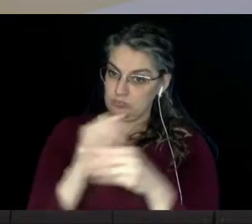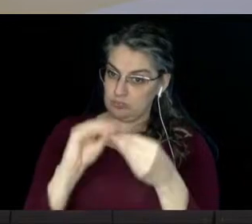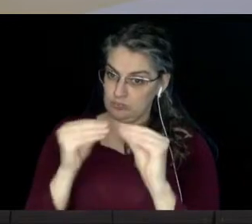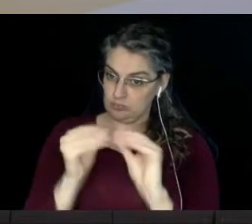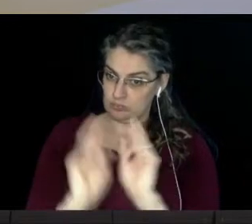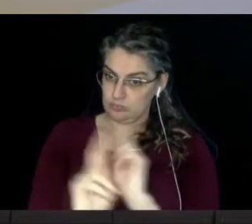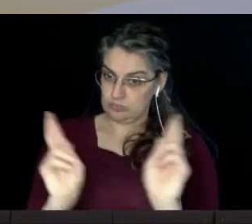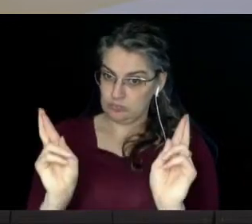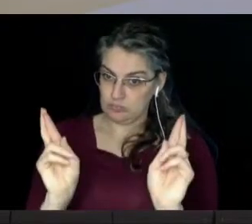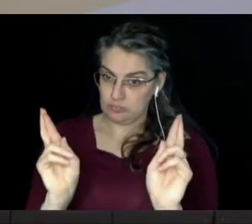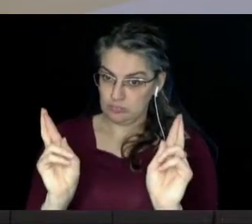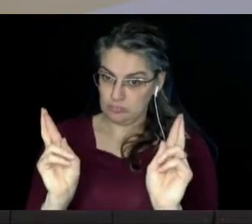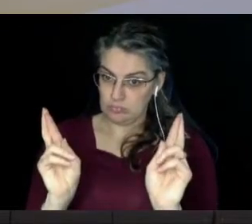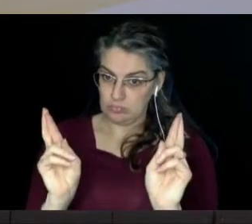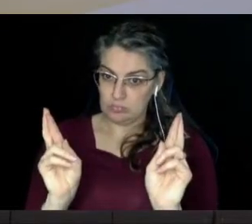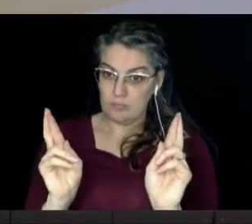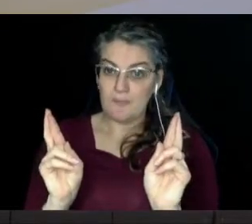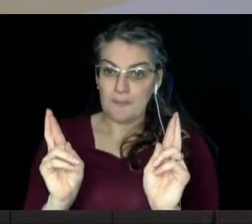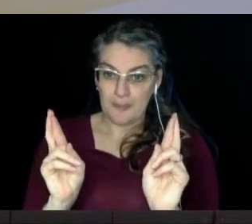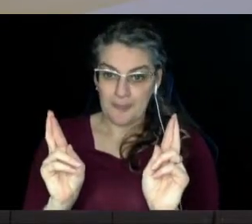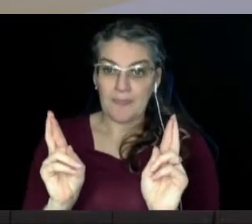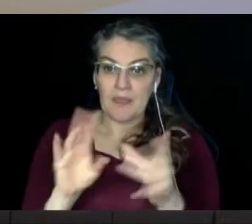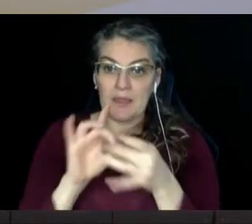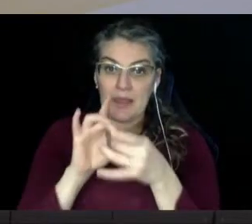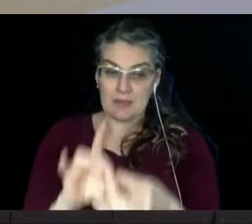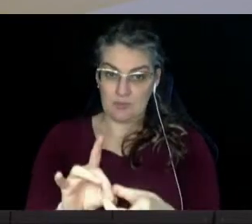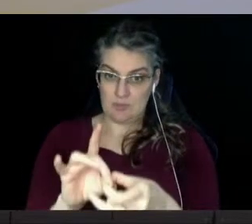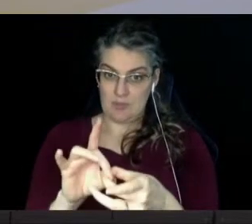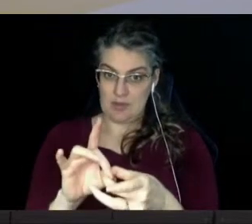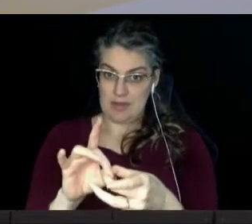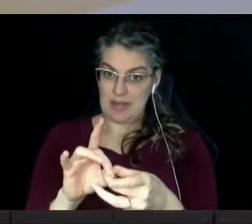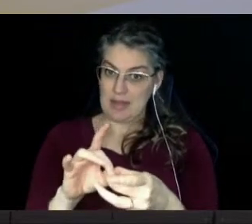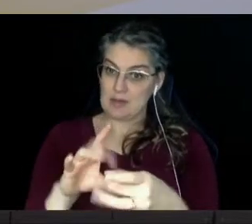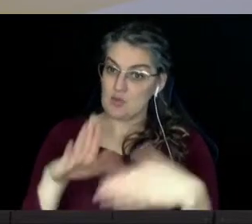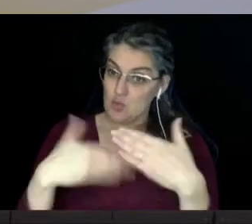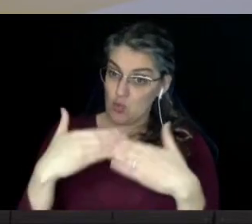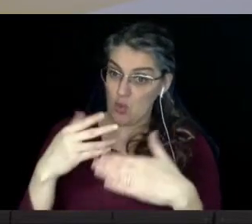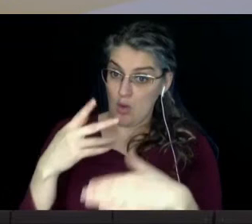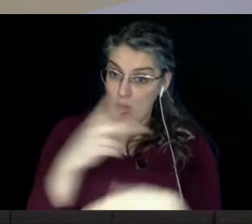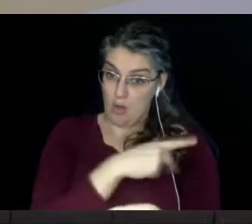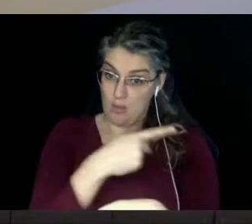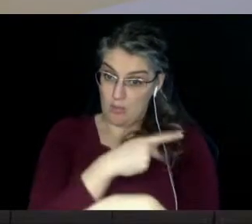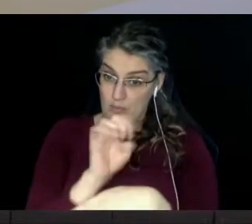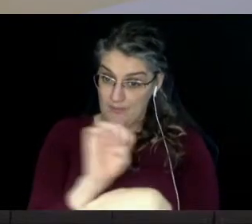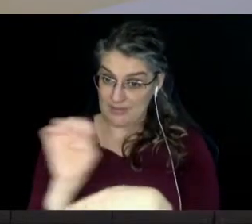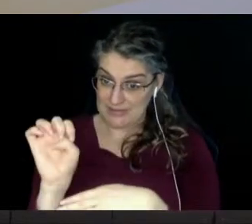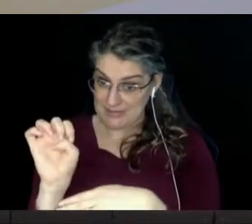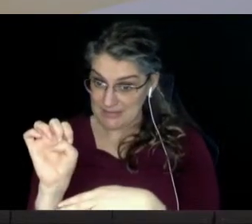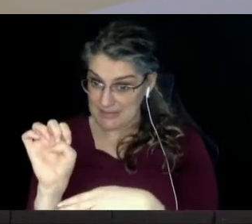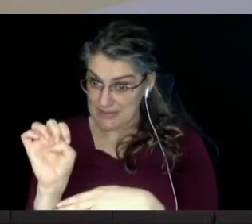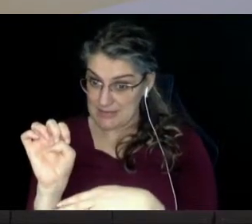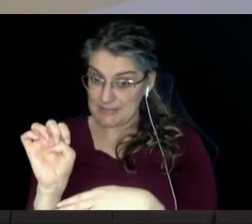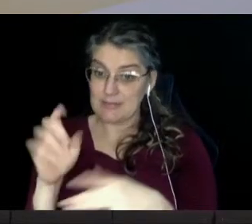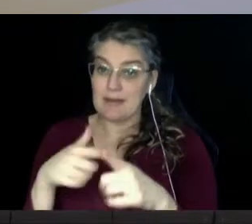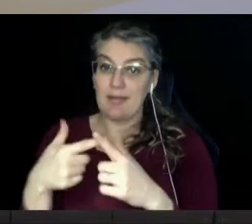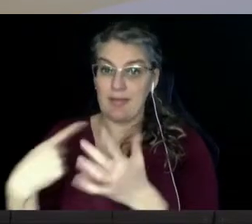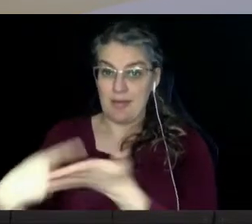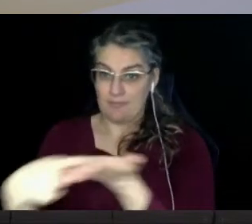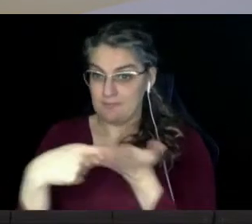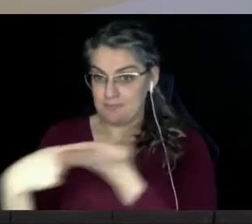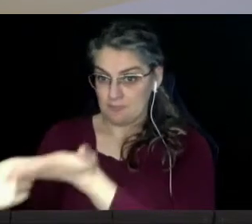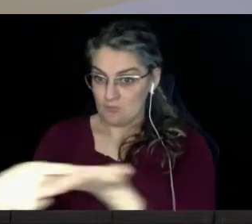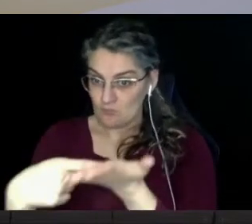Monday based on the information over the next week that will be discussed amongst